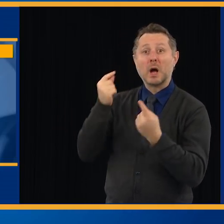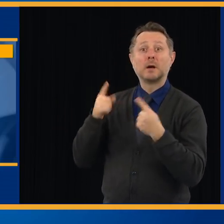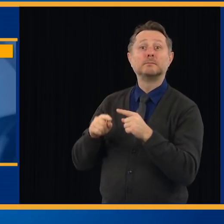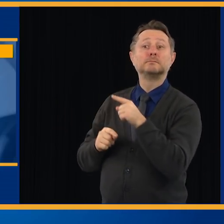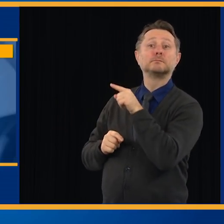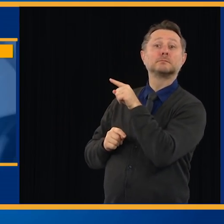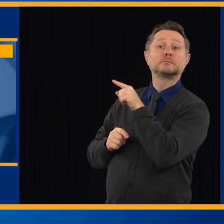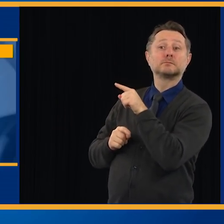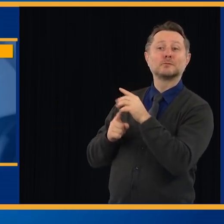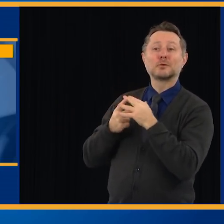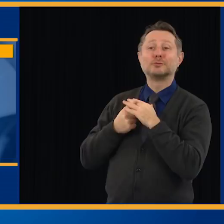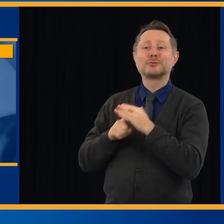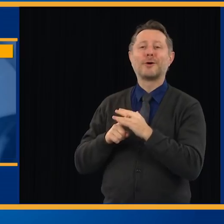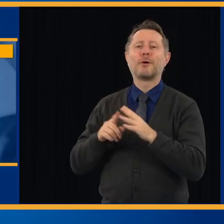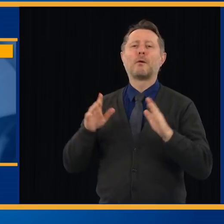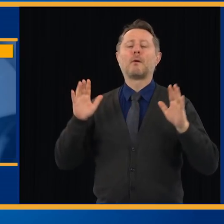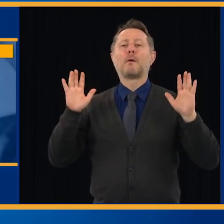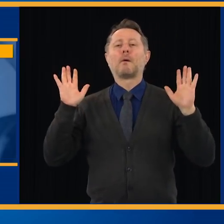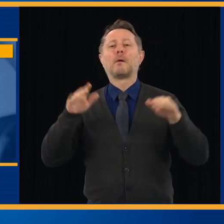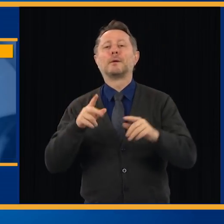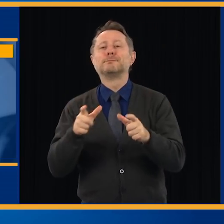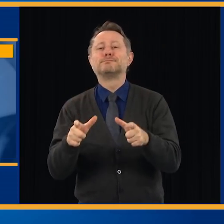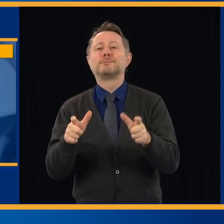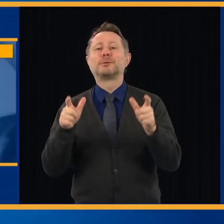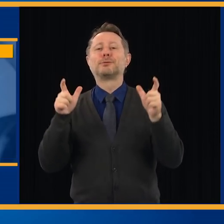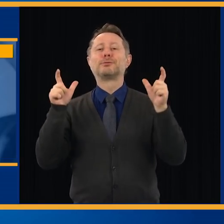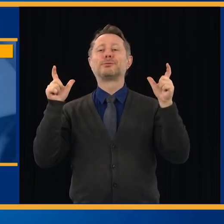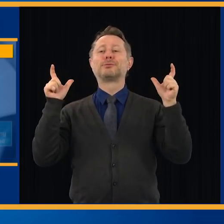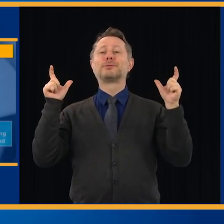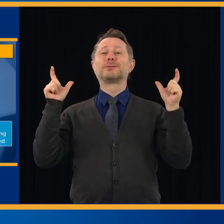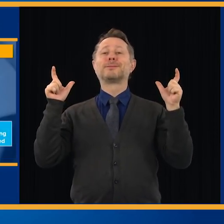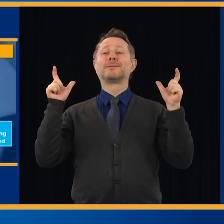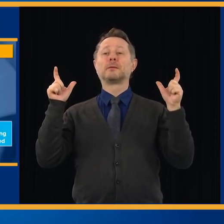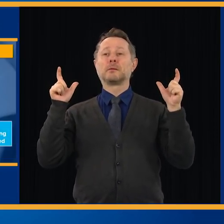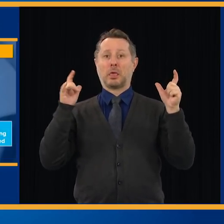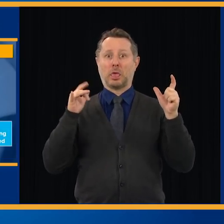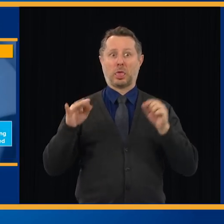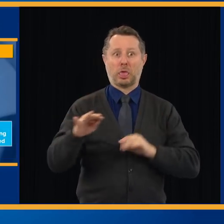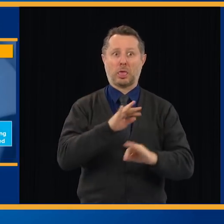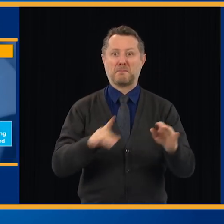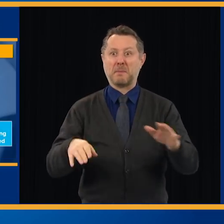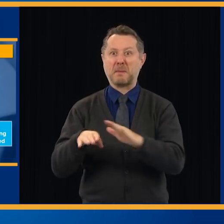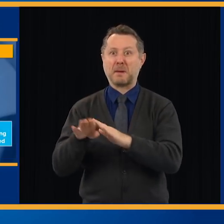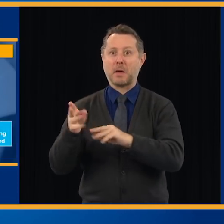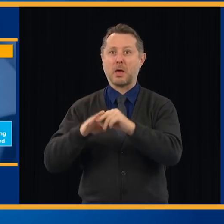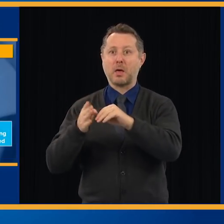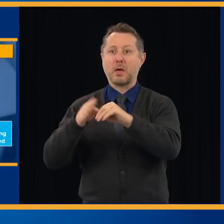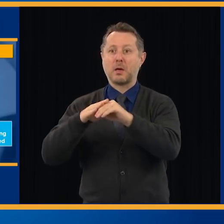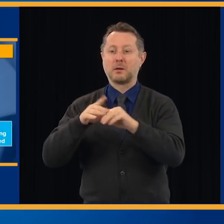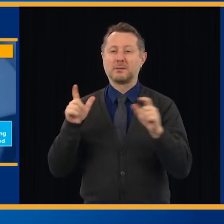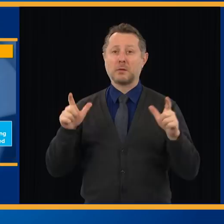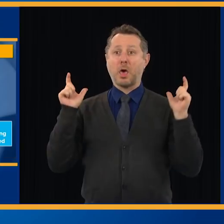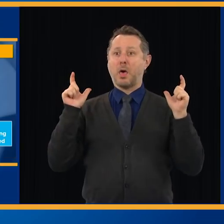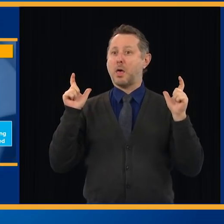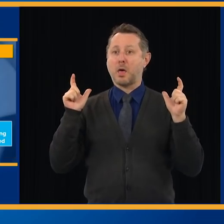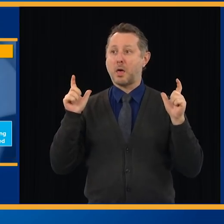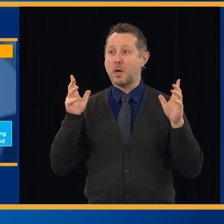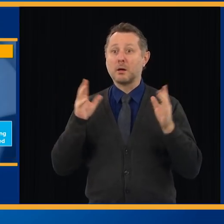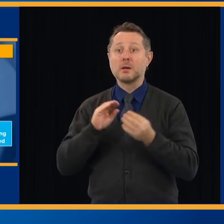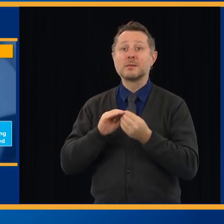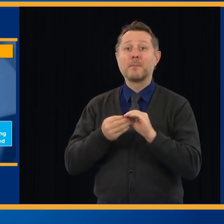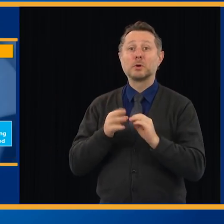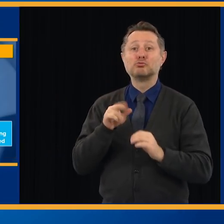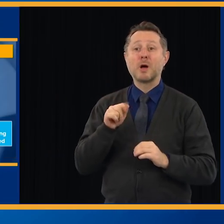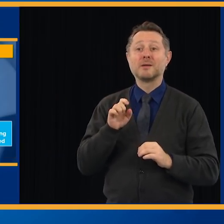started to reopen. They're now seeing an increase. And these are interesting. The rate of infection, which is what we